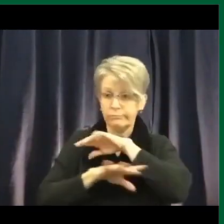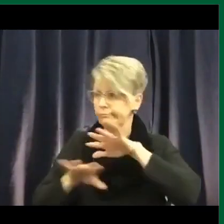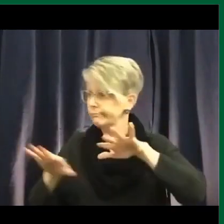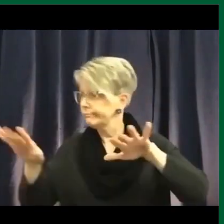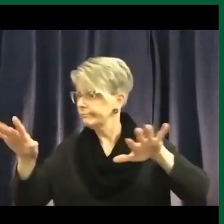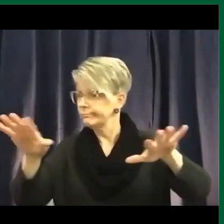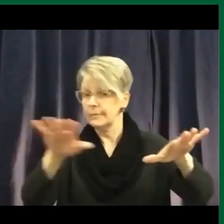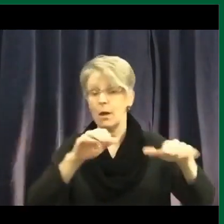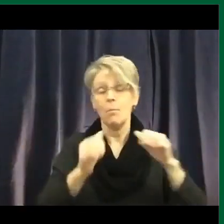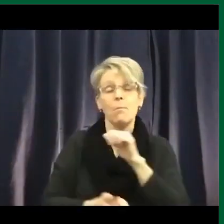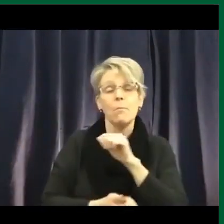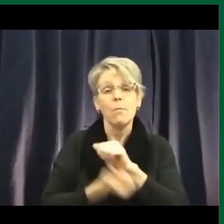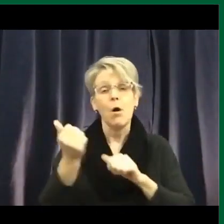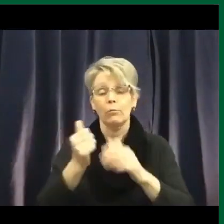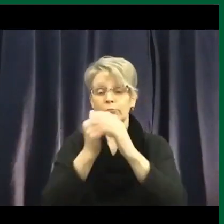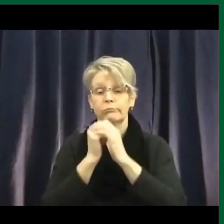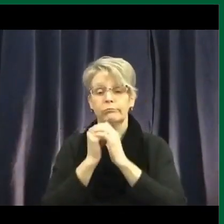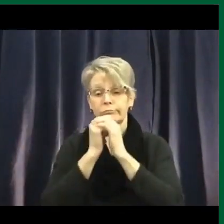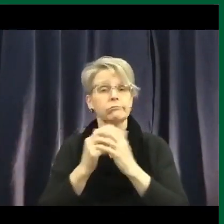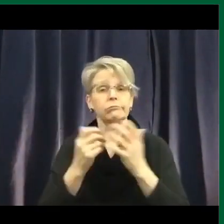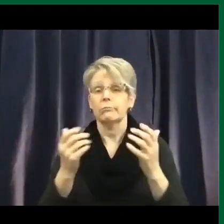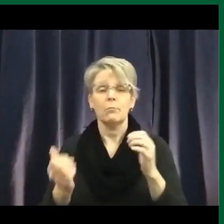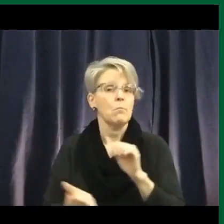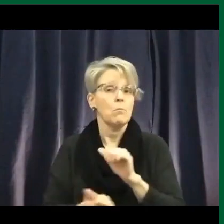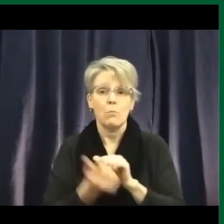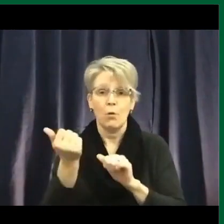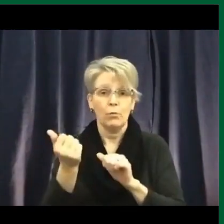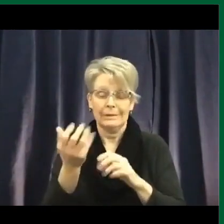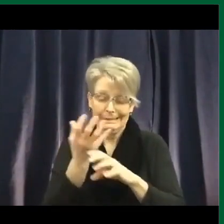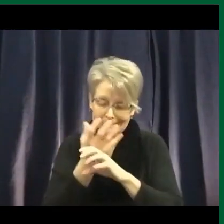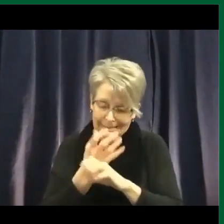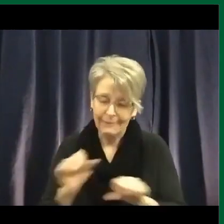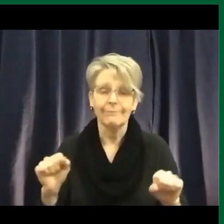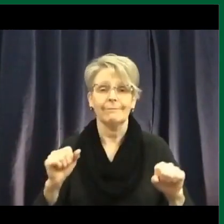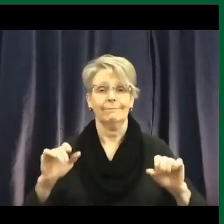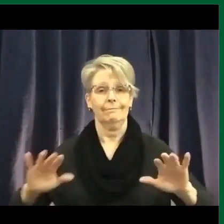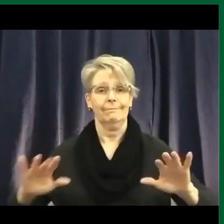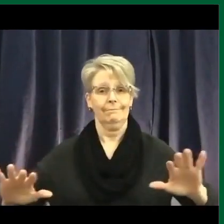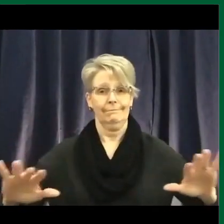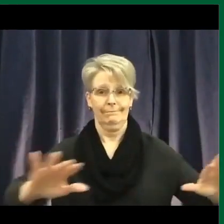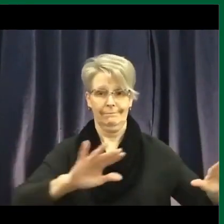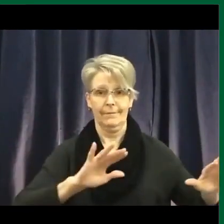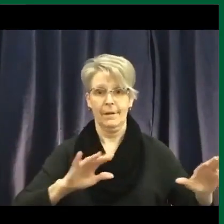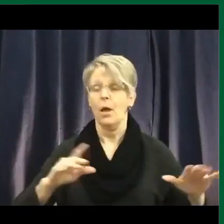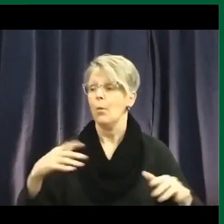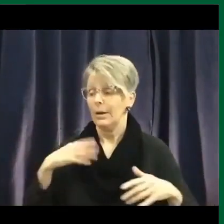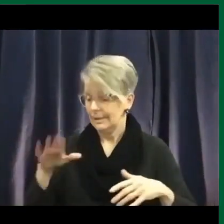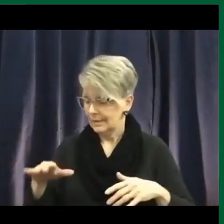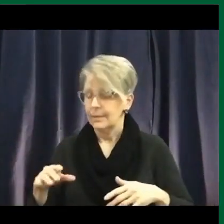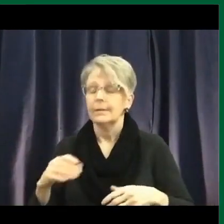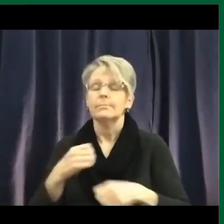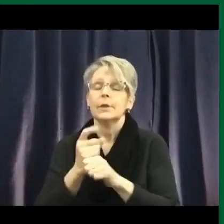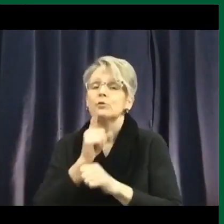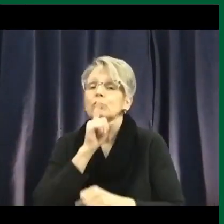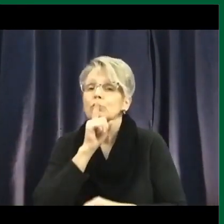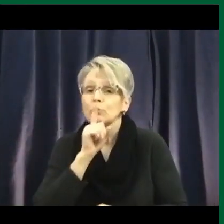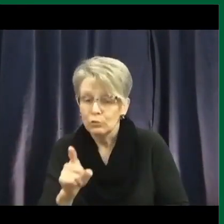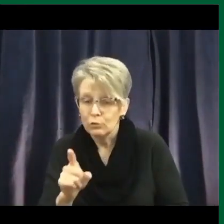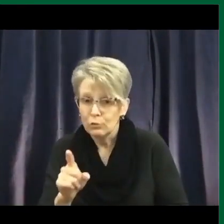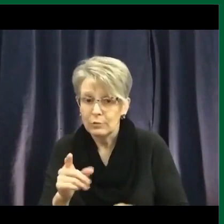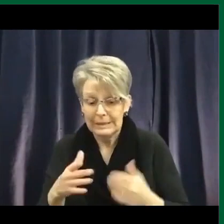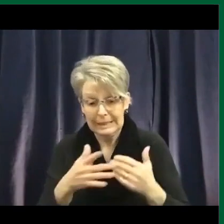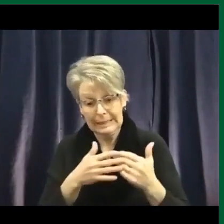our worship services were conducted in a safe manner, and we're asking them to ensure that they are conducted, in particular, over the course of the